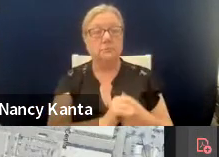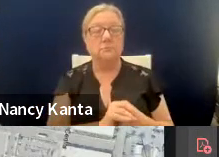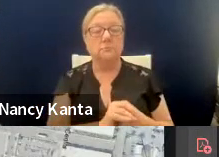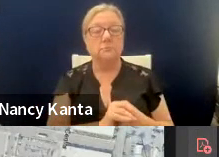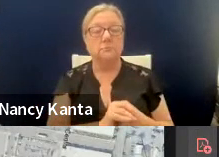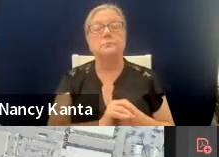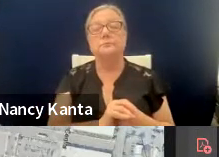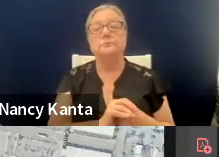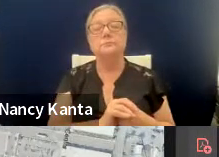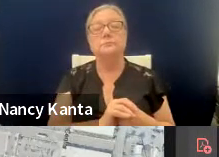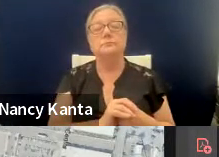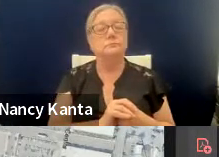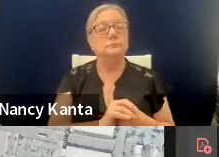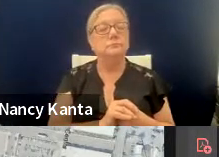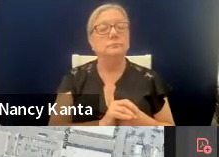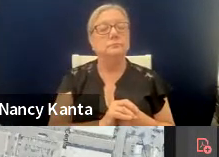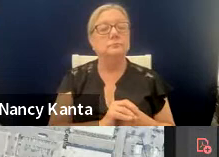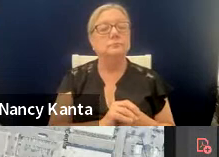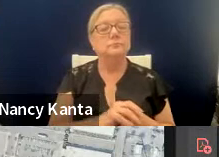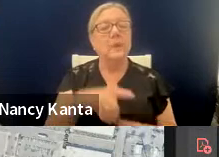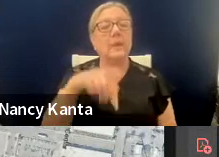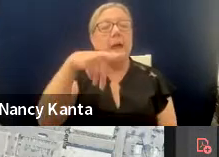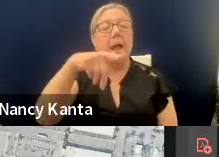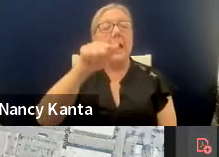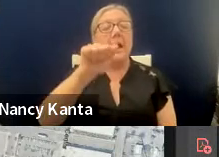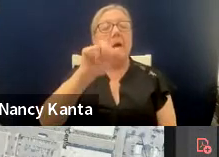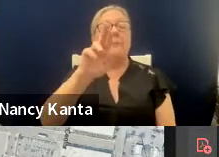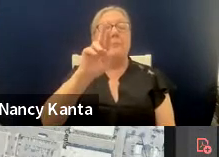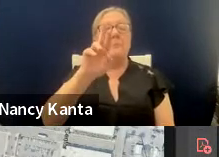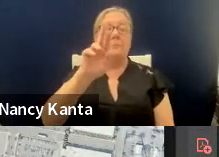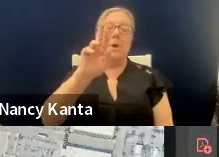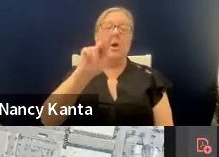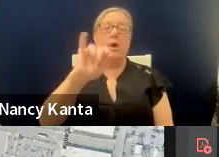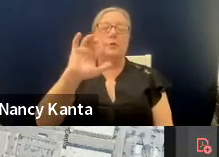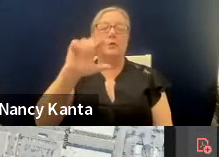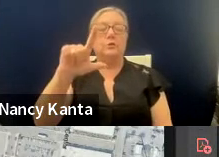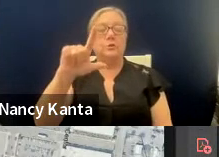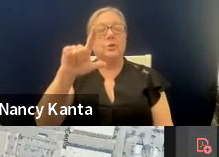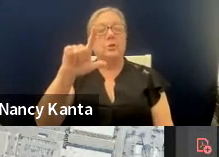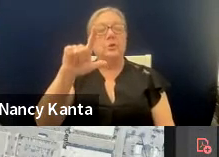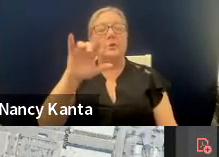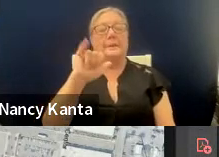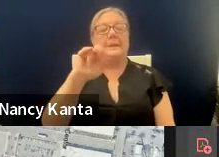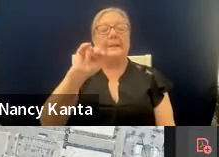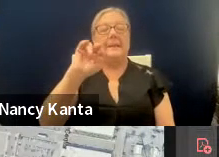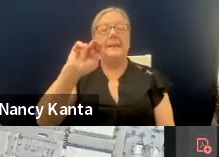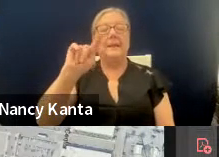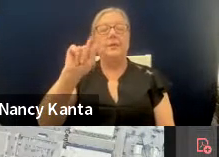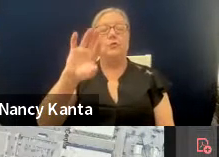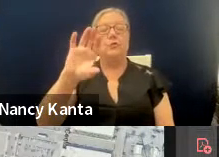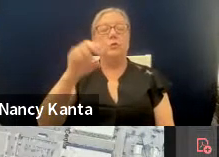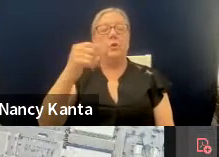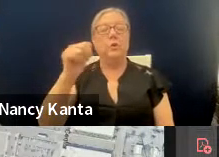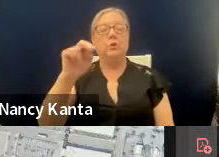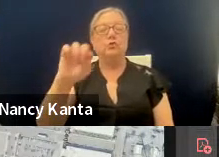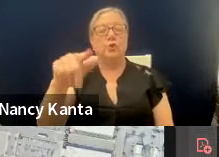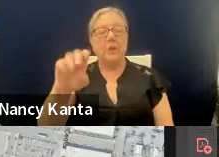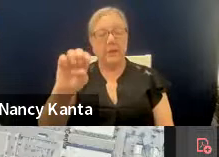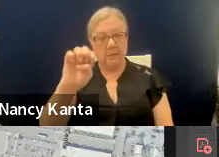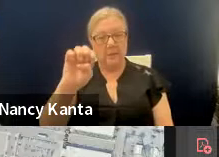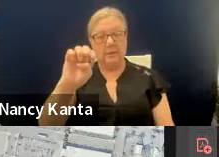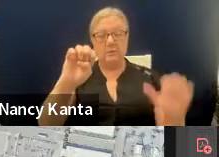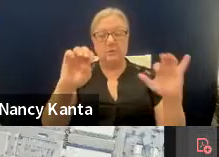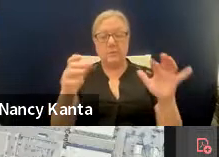With the partial interchange on Hayden Island, I briefly walked through how to get there if you were coming